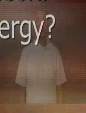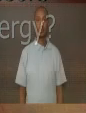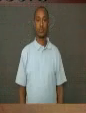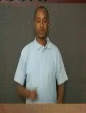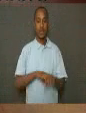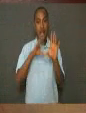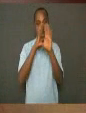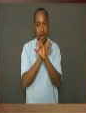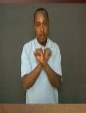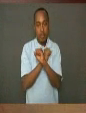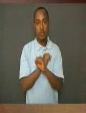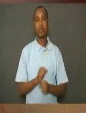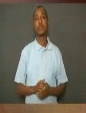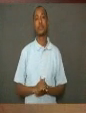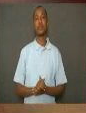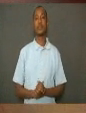Time's up.